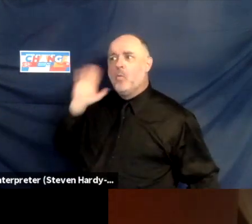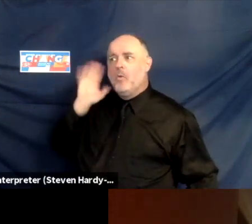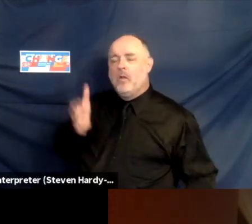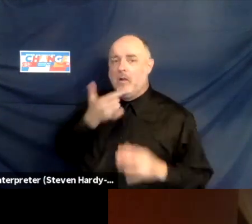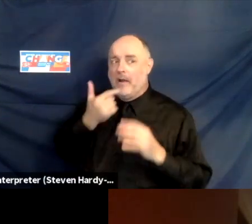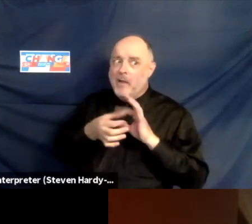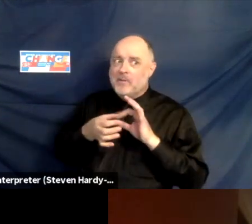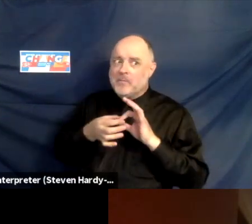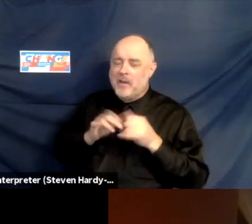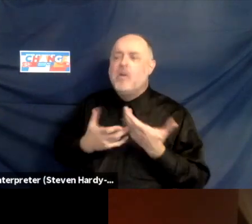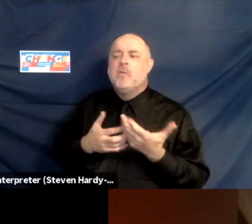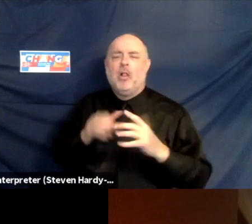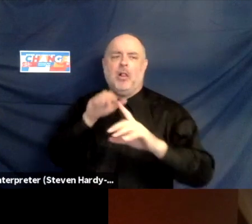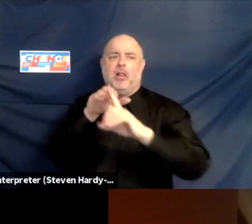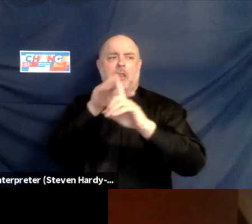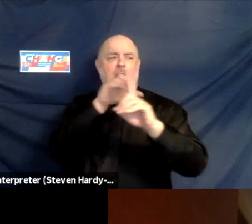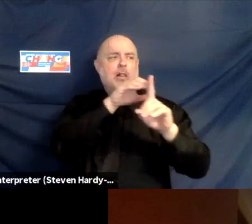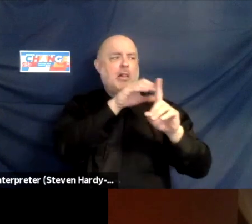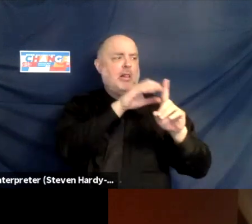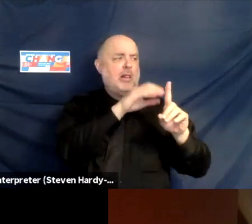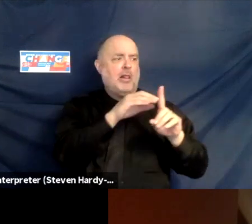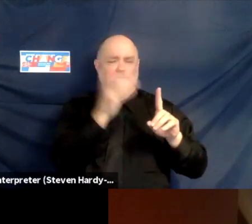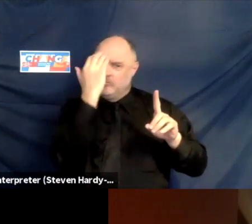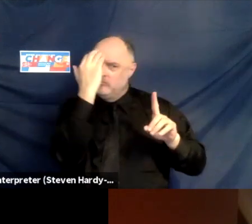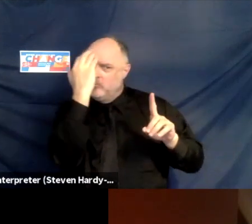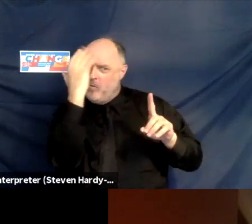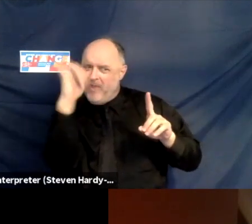we will put out an action alert where you can also